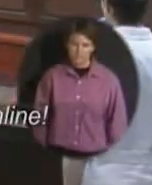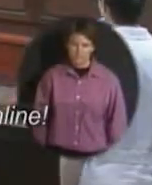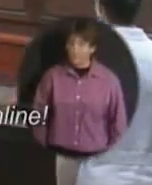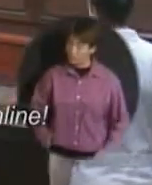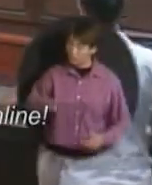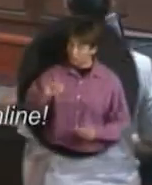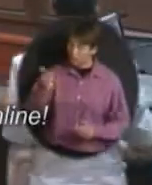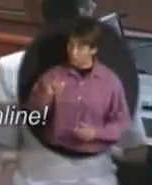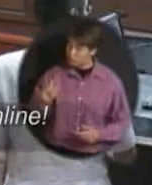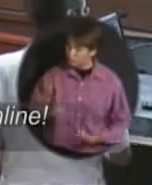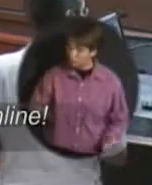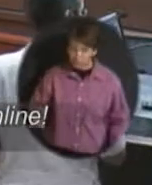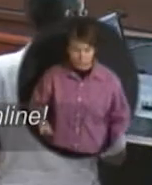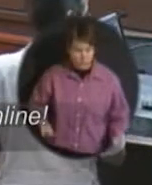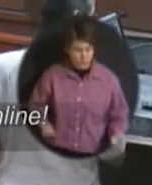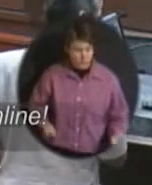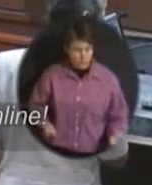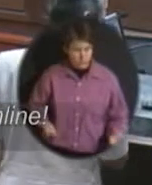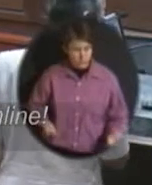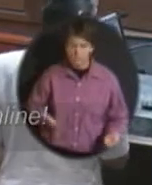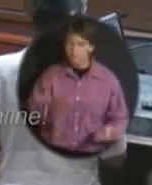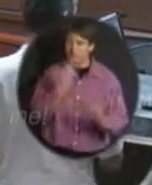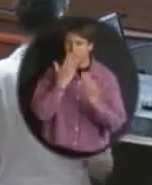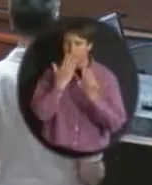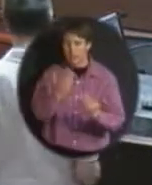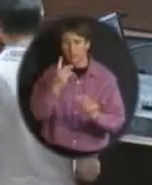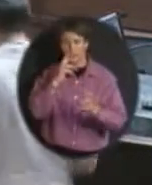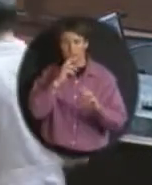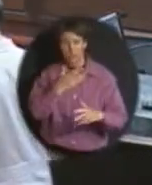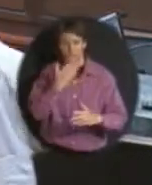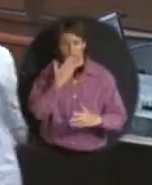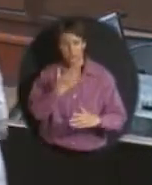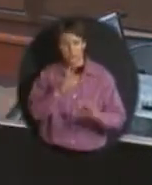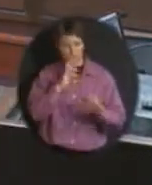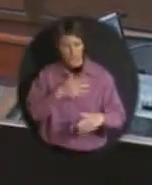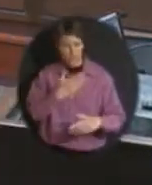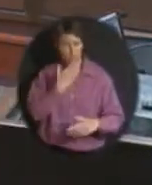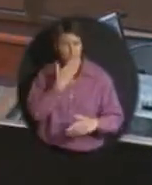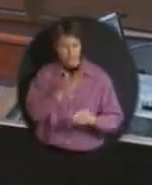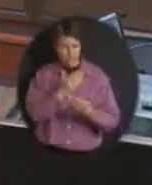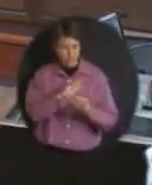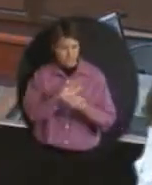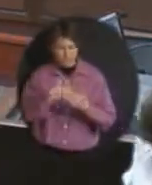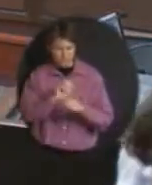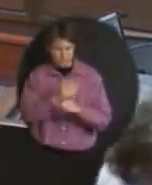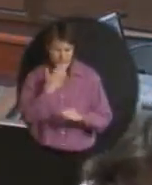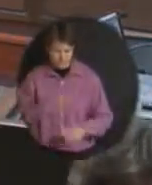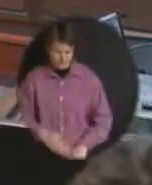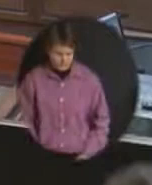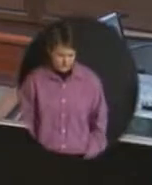Any other questions? Thank you for the report. Very good report and very commendable work.